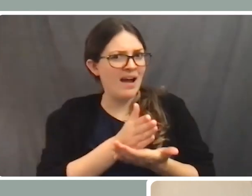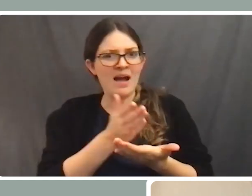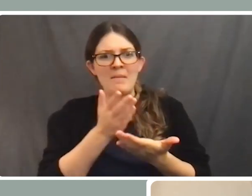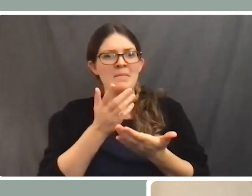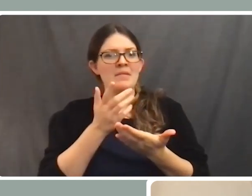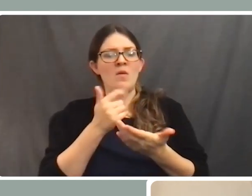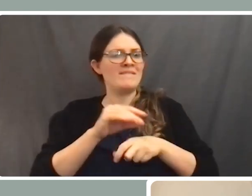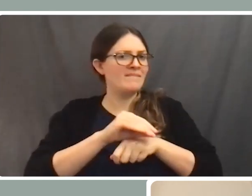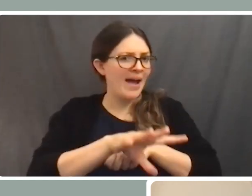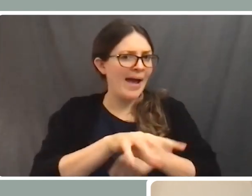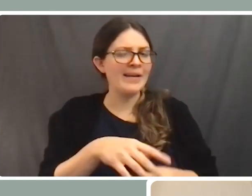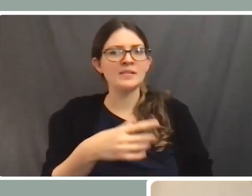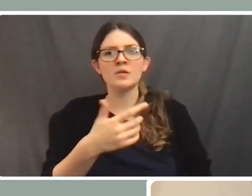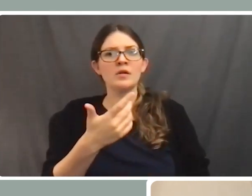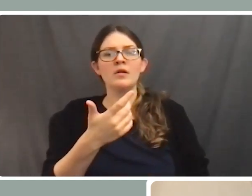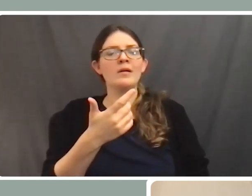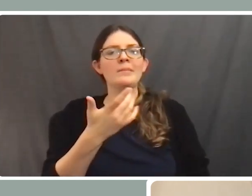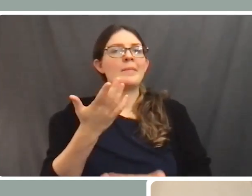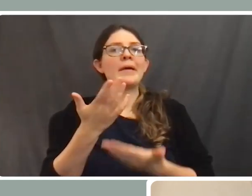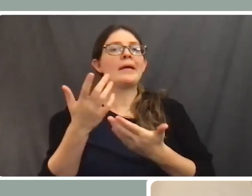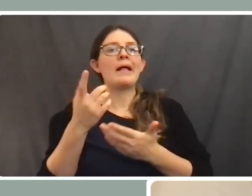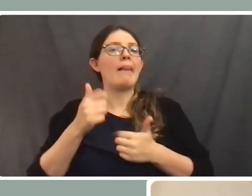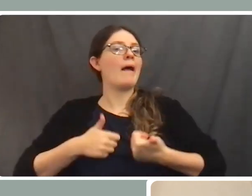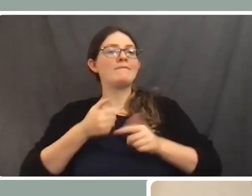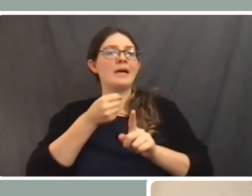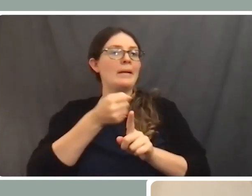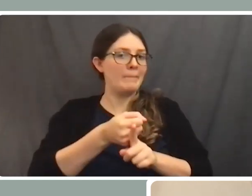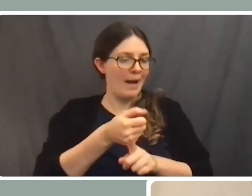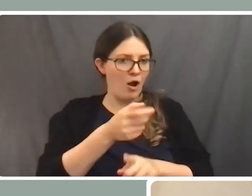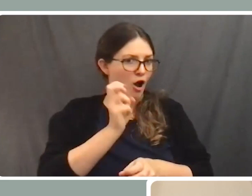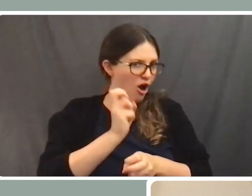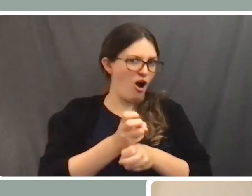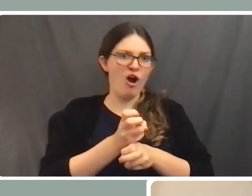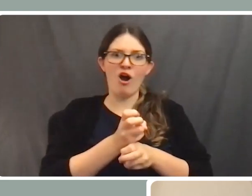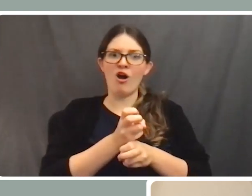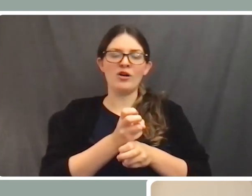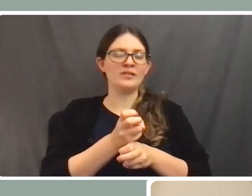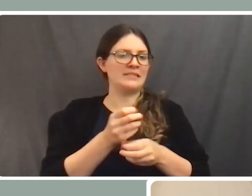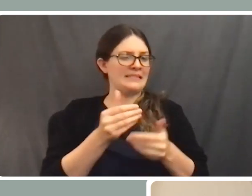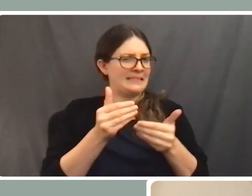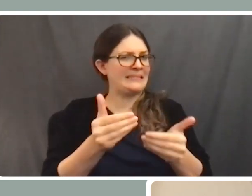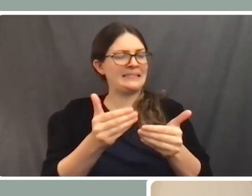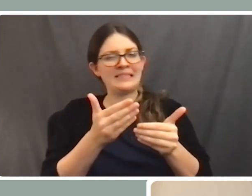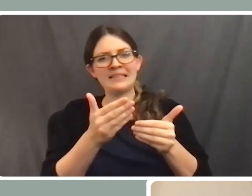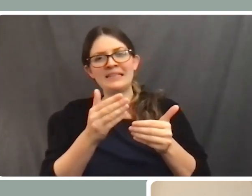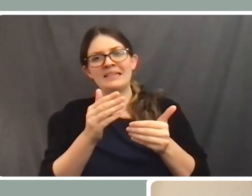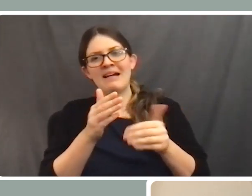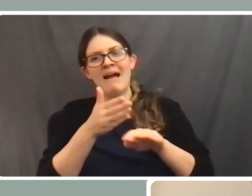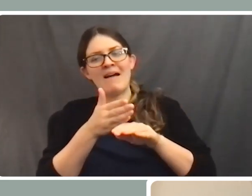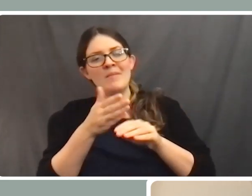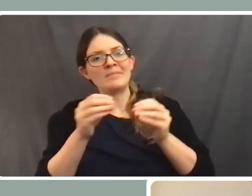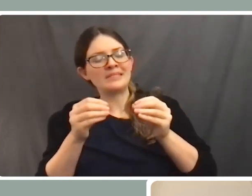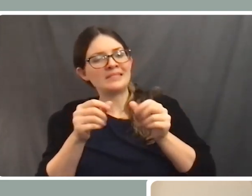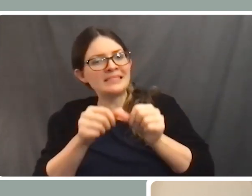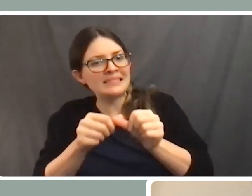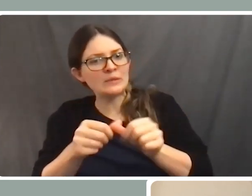effect or life, outside life forces just make it really, really hard to get past that 6, 7, 8-month mark.